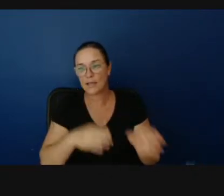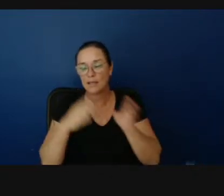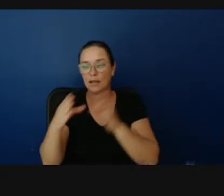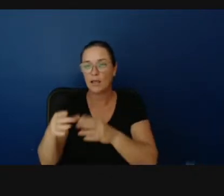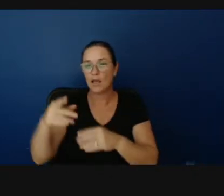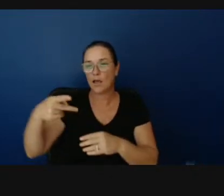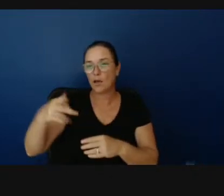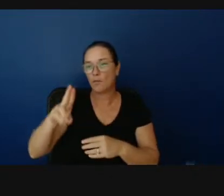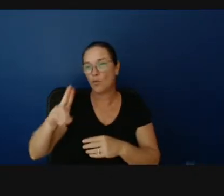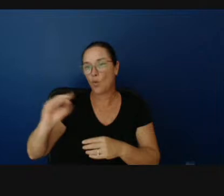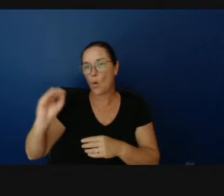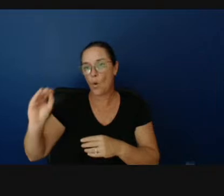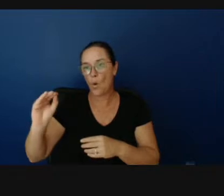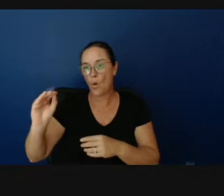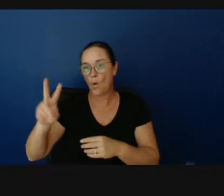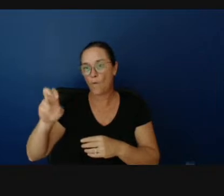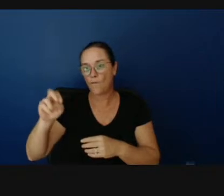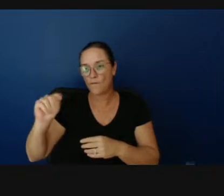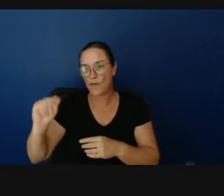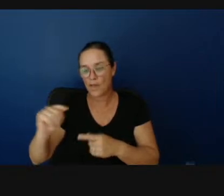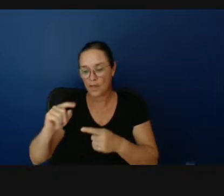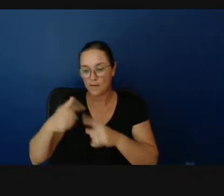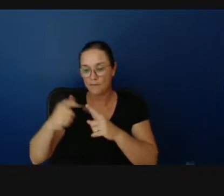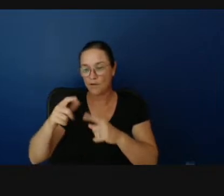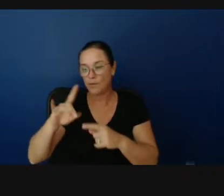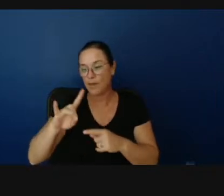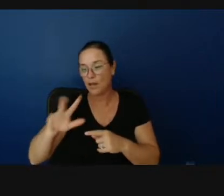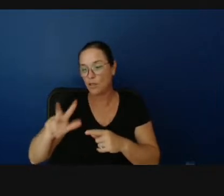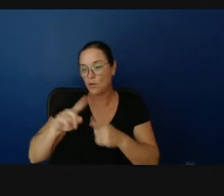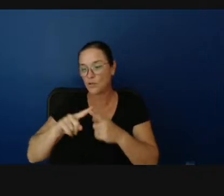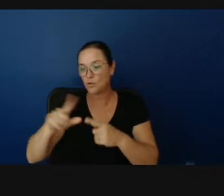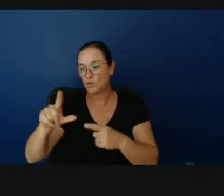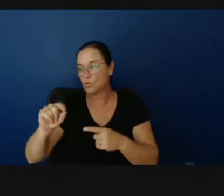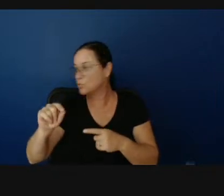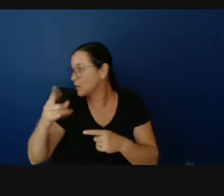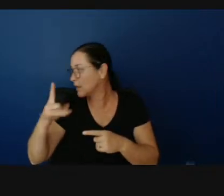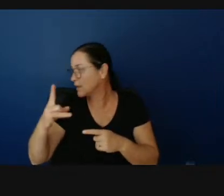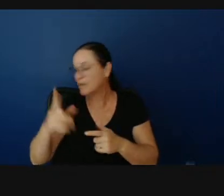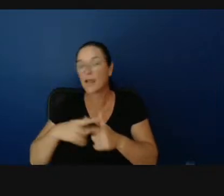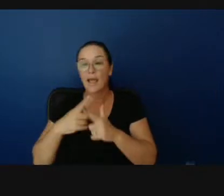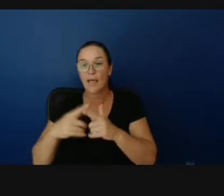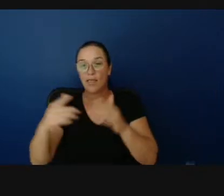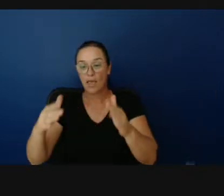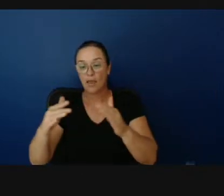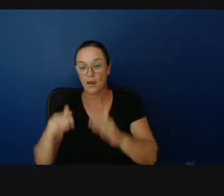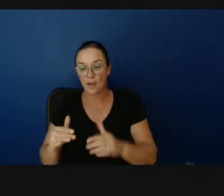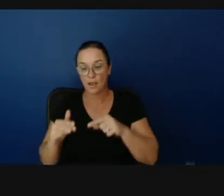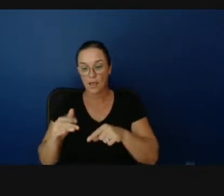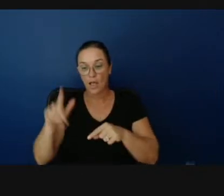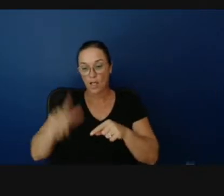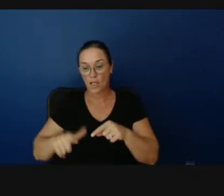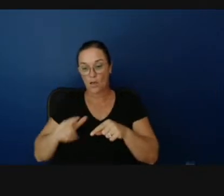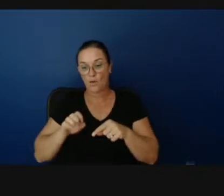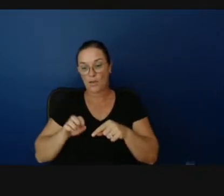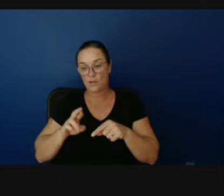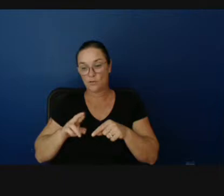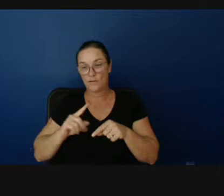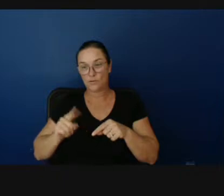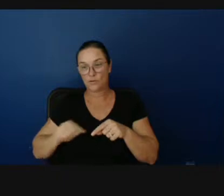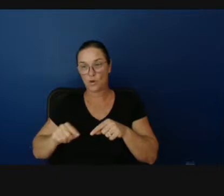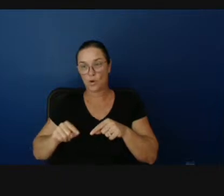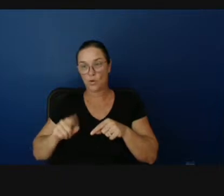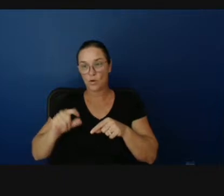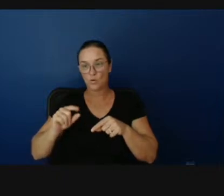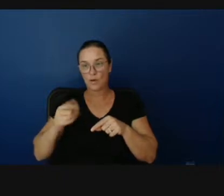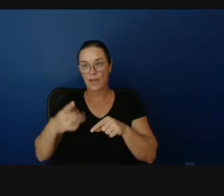on the Middle East Rift Zone from 83 to 2018, and then of course the separate Lower East Rift Zone eruption in 2018. Those